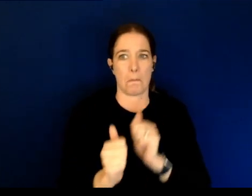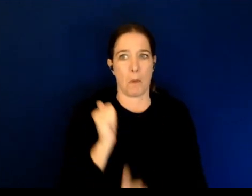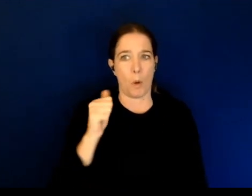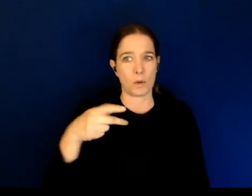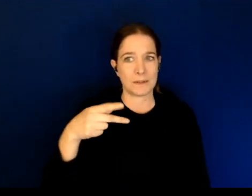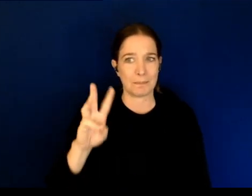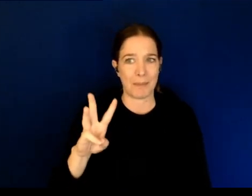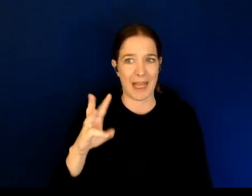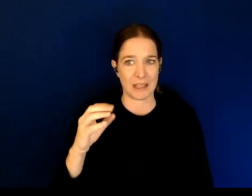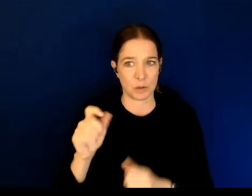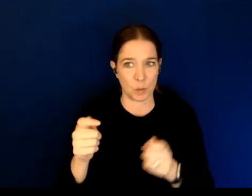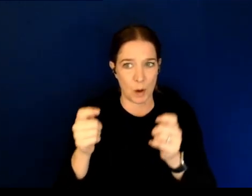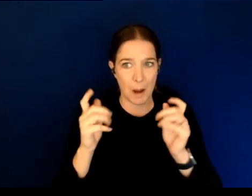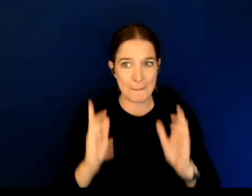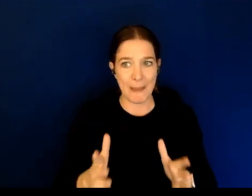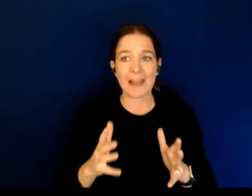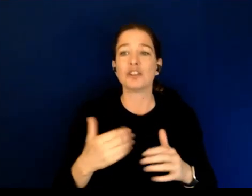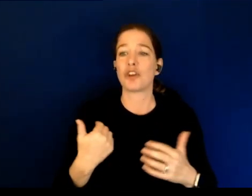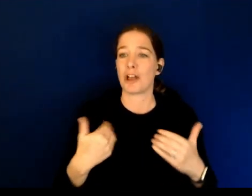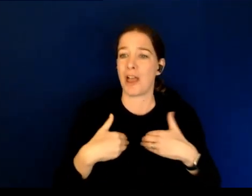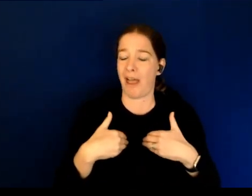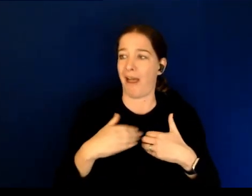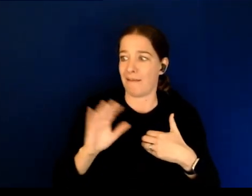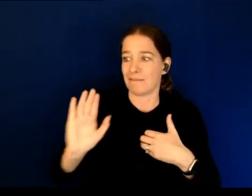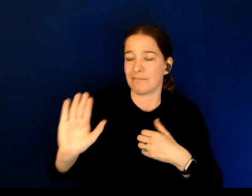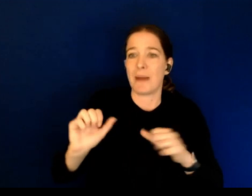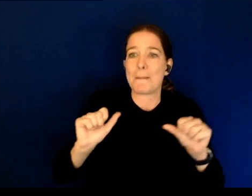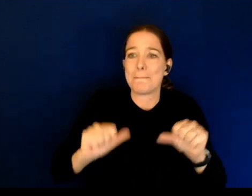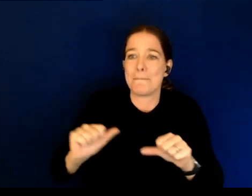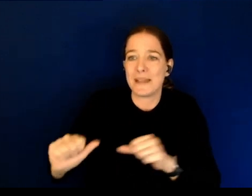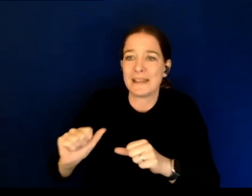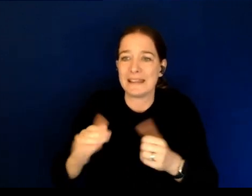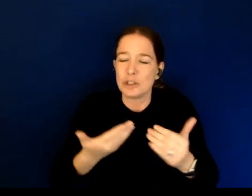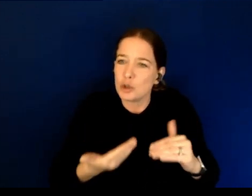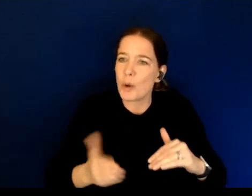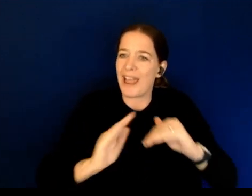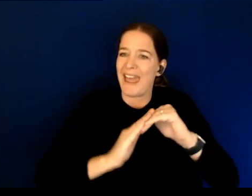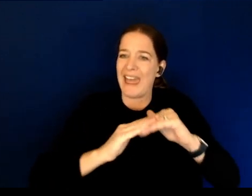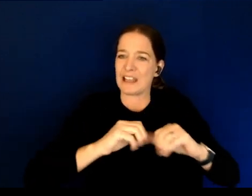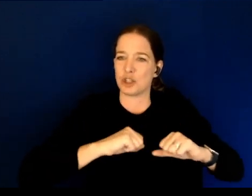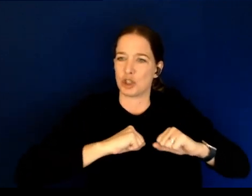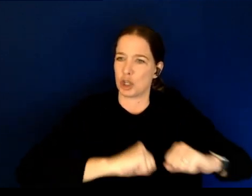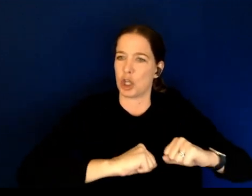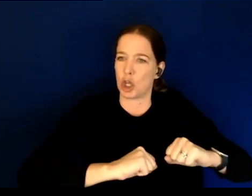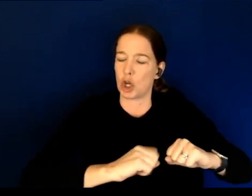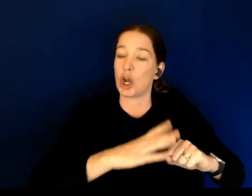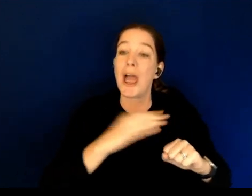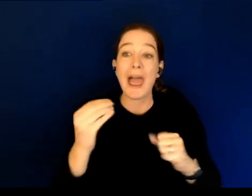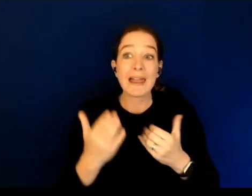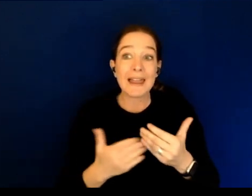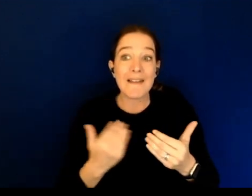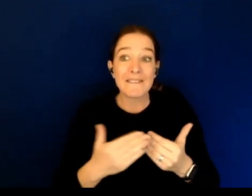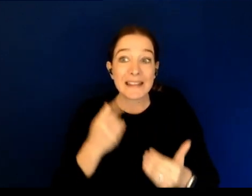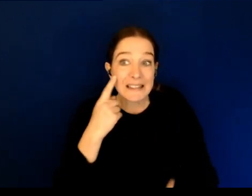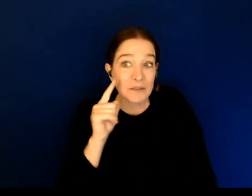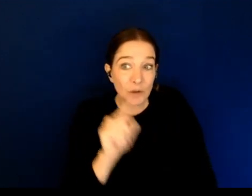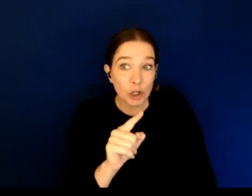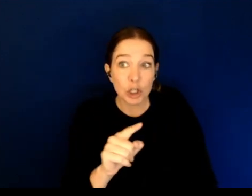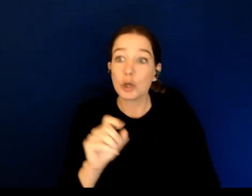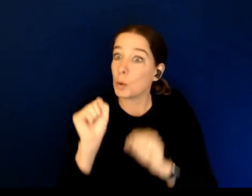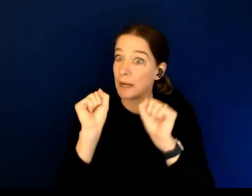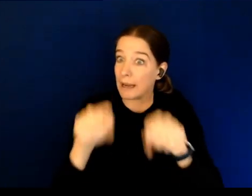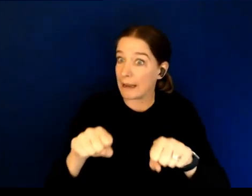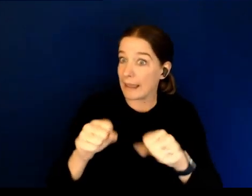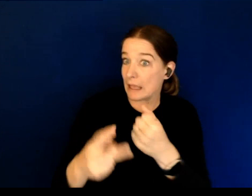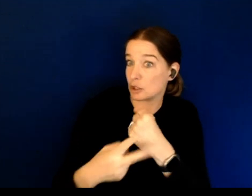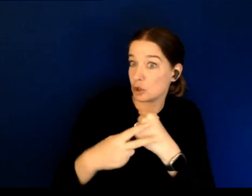offer additional capabilities that enhance both convenience and security, such as storage of credit card